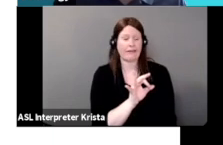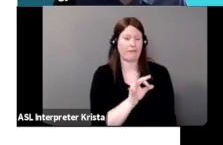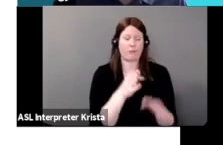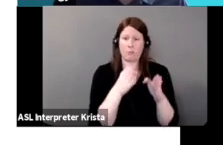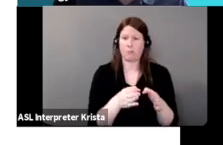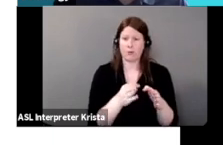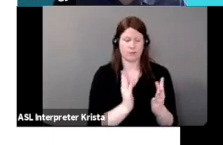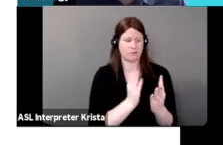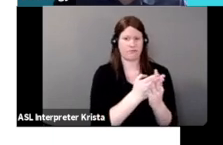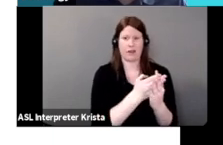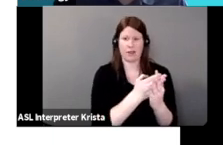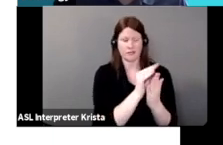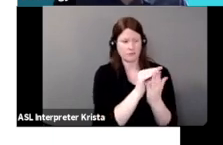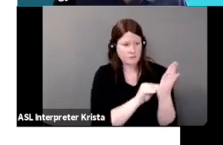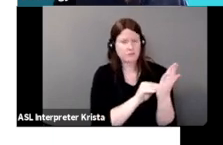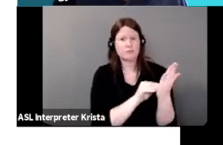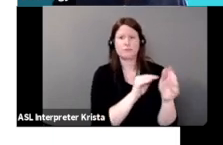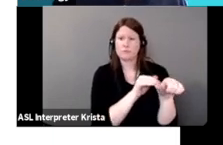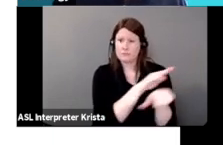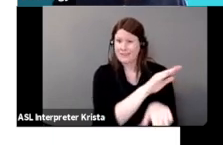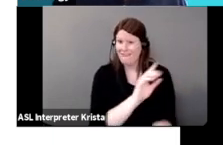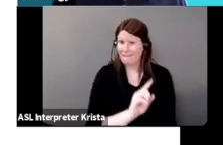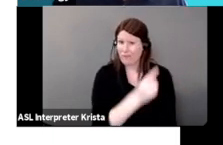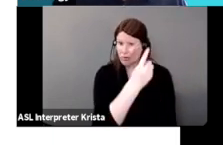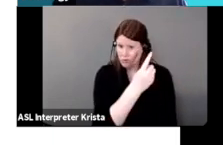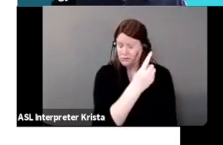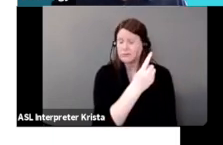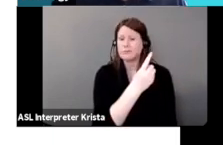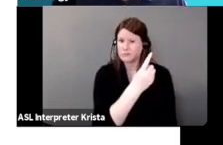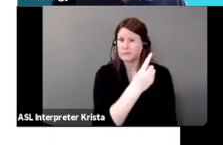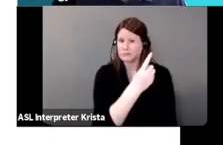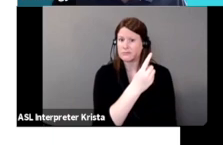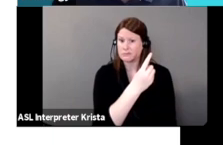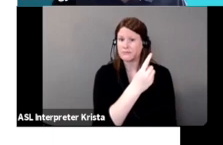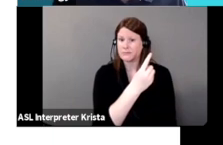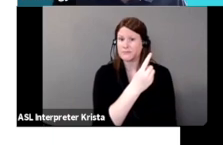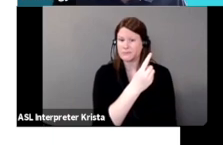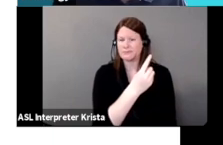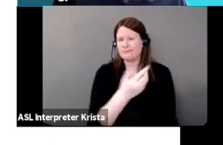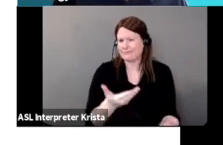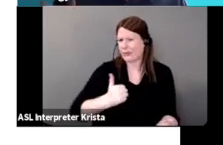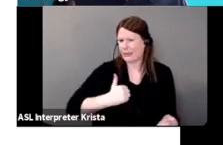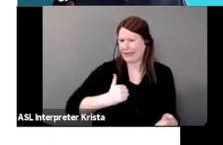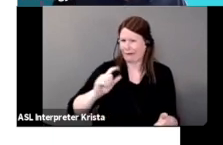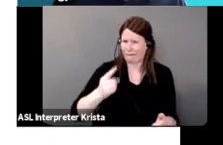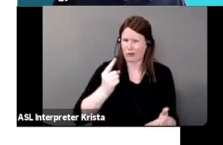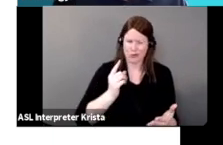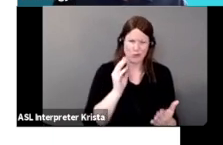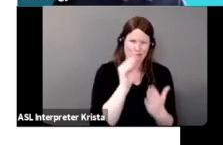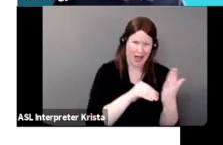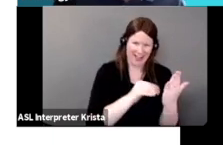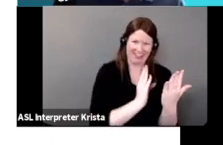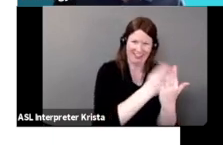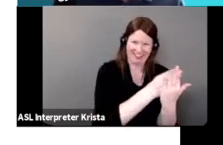is what we have in North America and much of the world, whoever files first has that initial date.